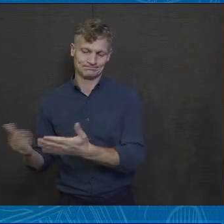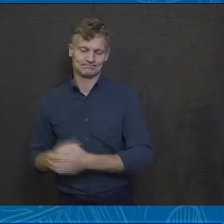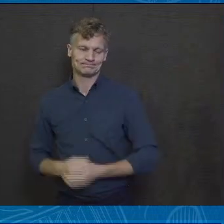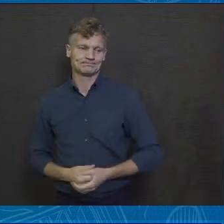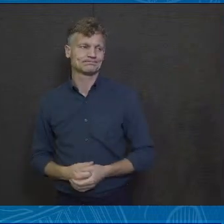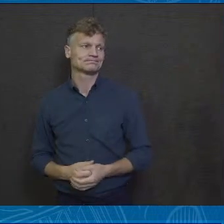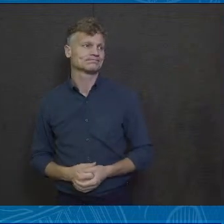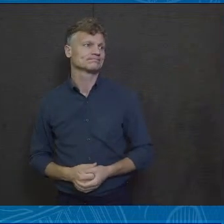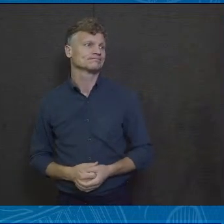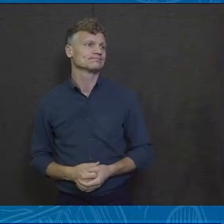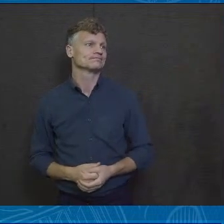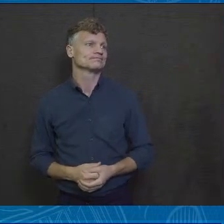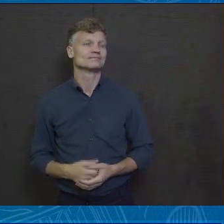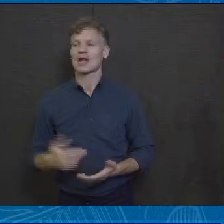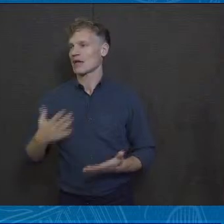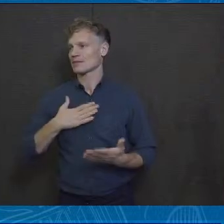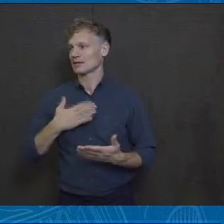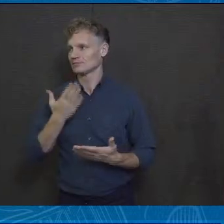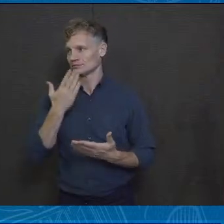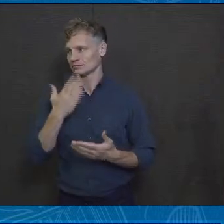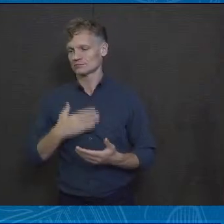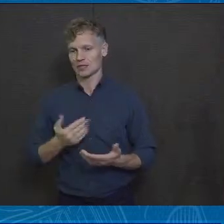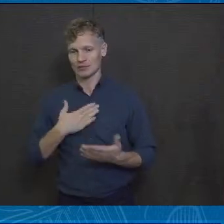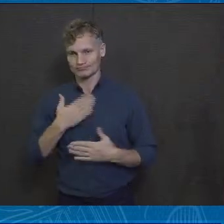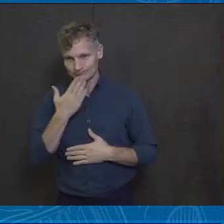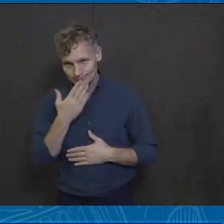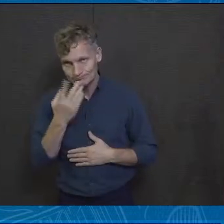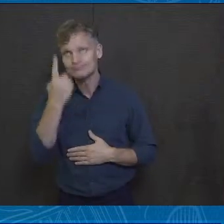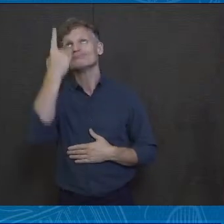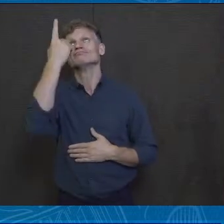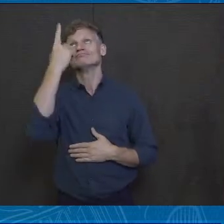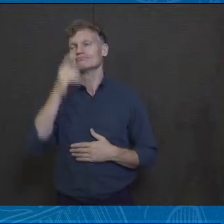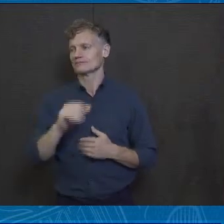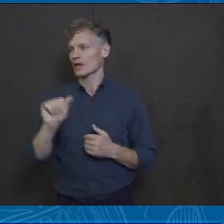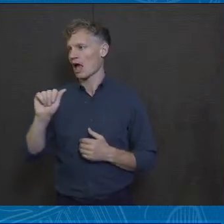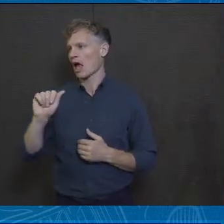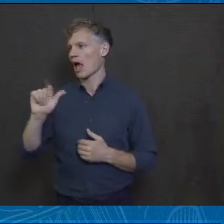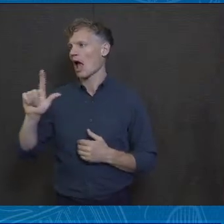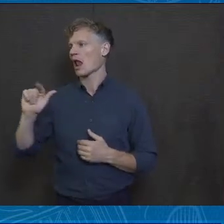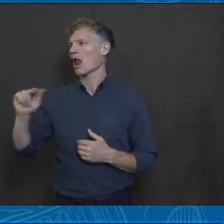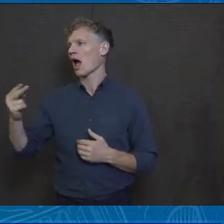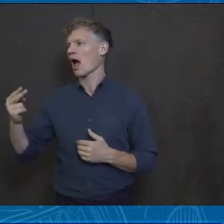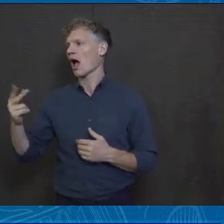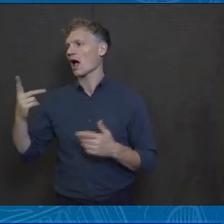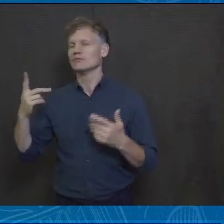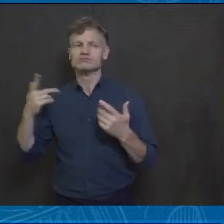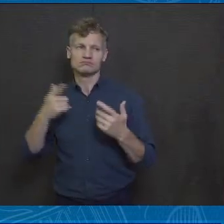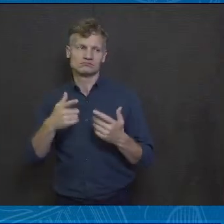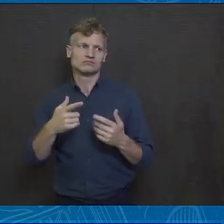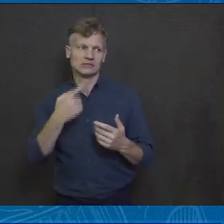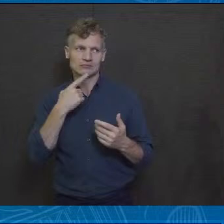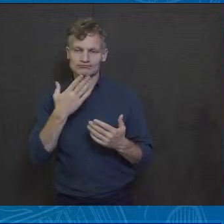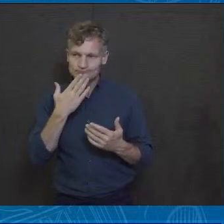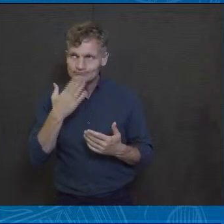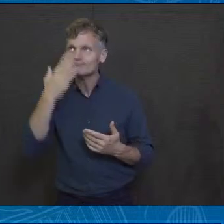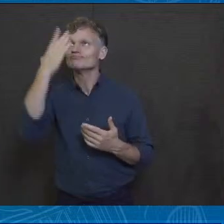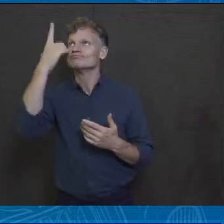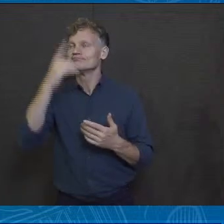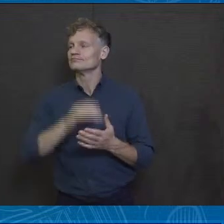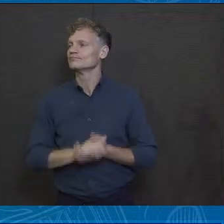In the name of Allah, the most gracious and most merciful, thank you, Marino. A very good